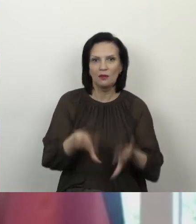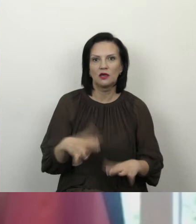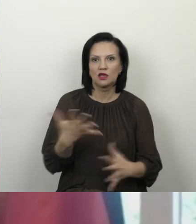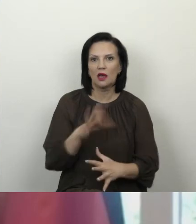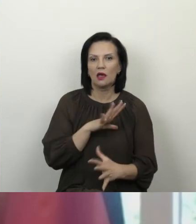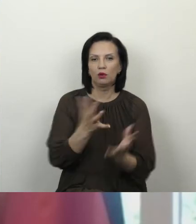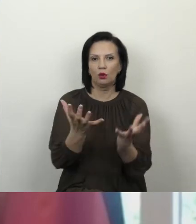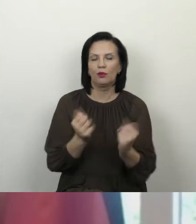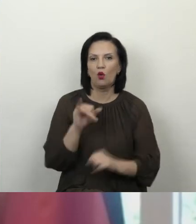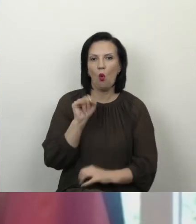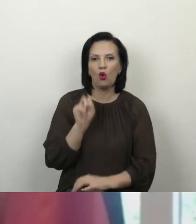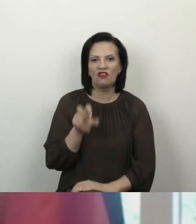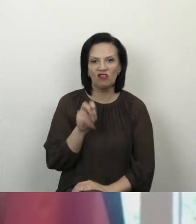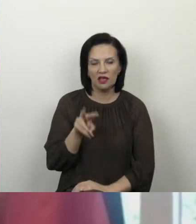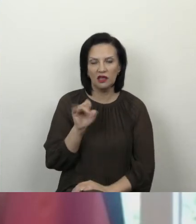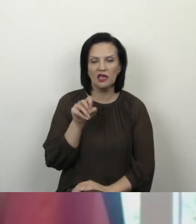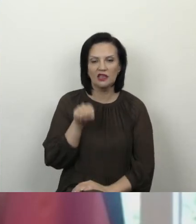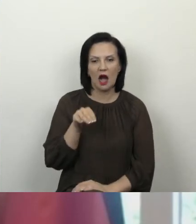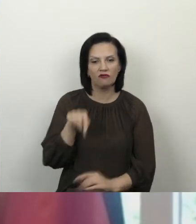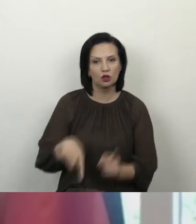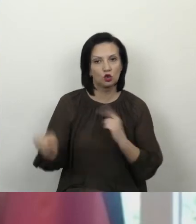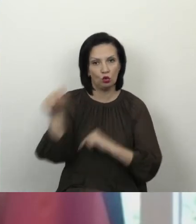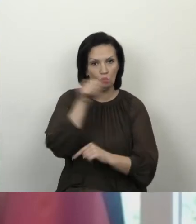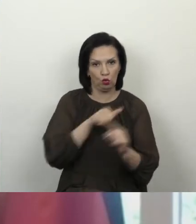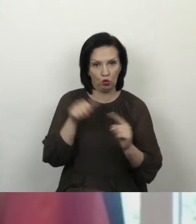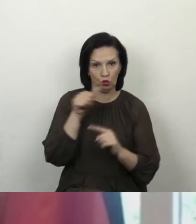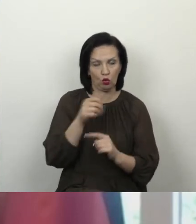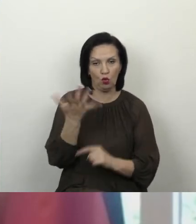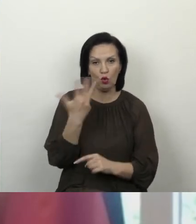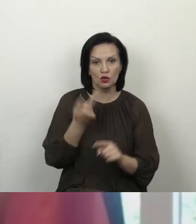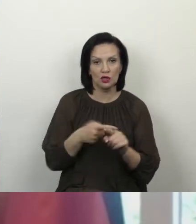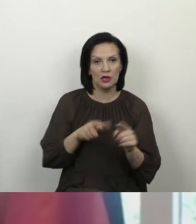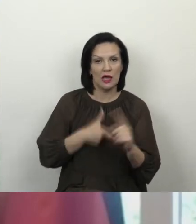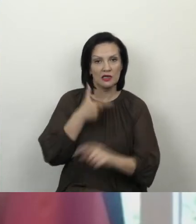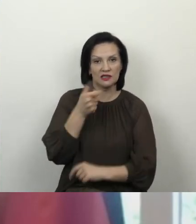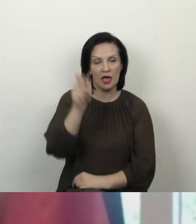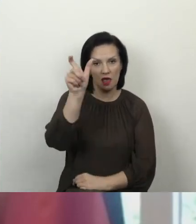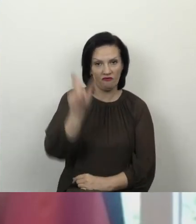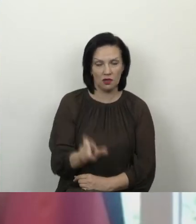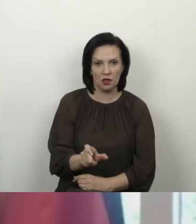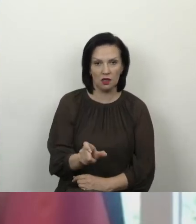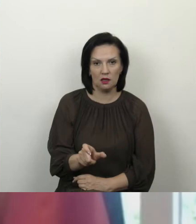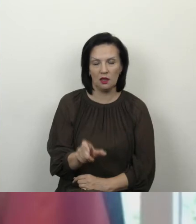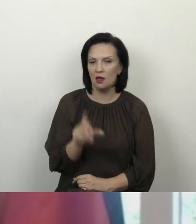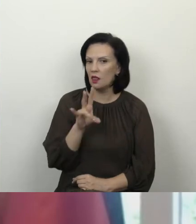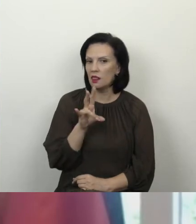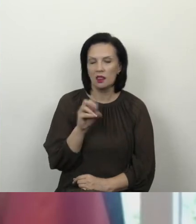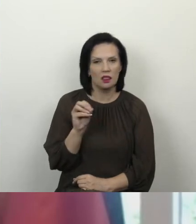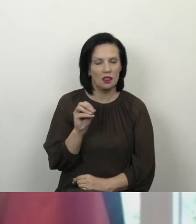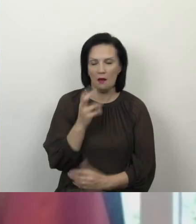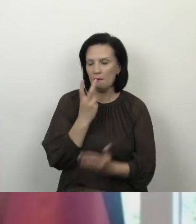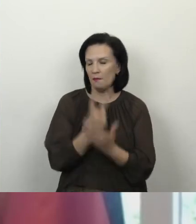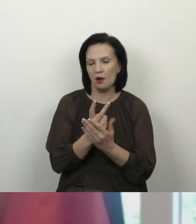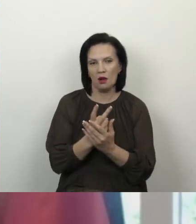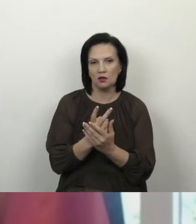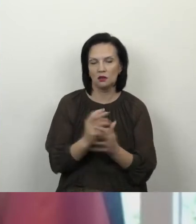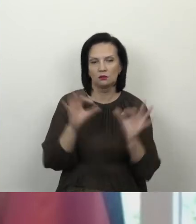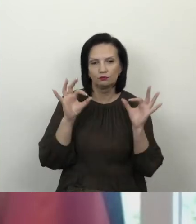year, as the applicants had not sufficiently demonstrated a violation of the